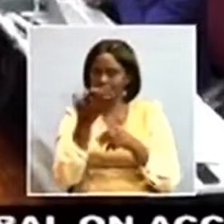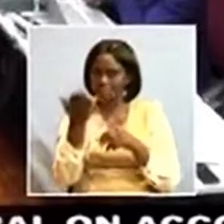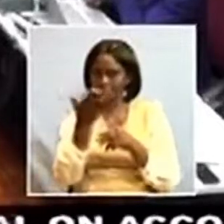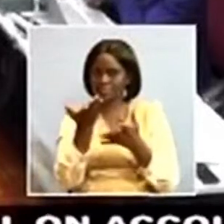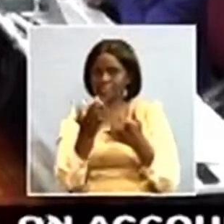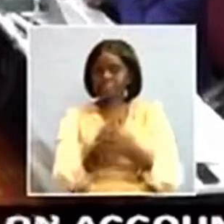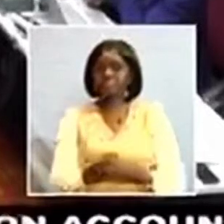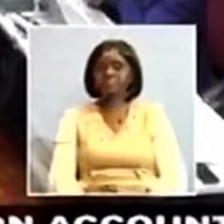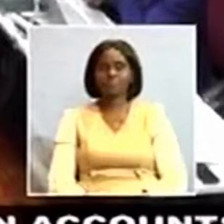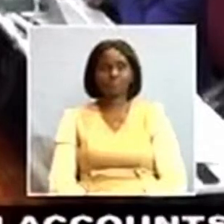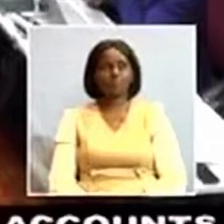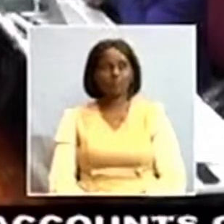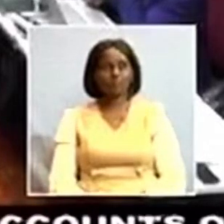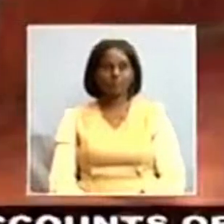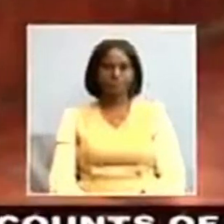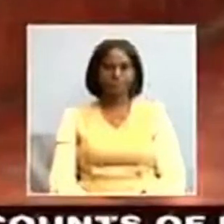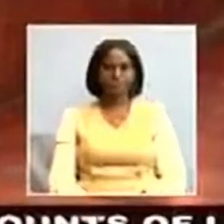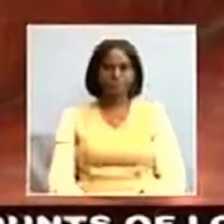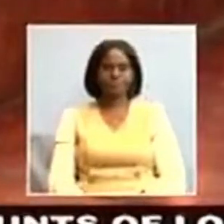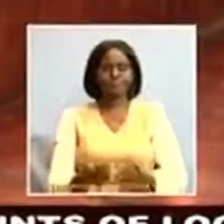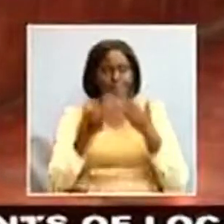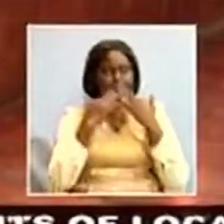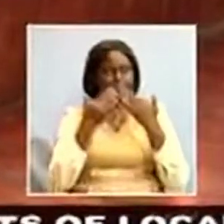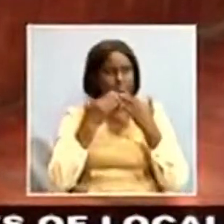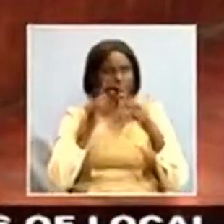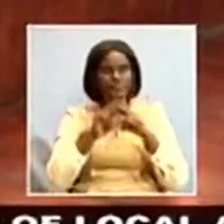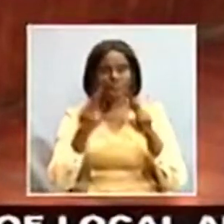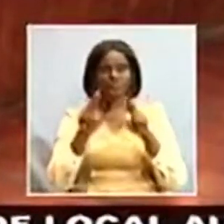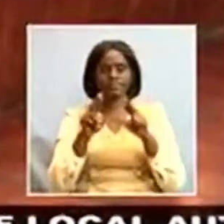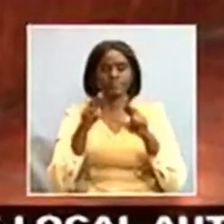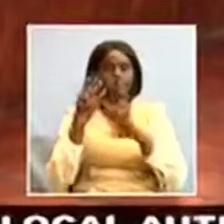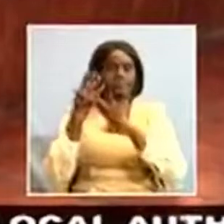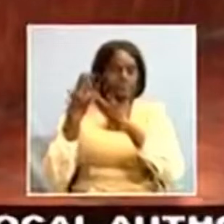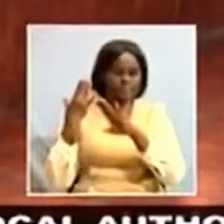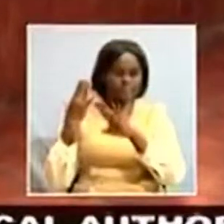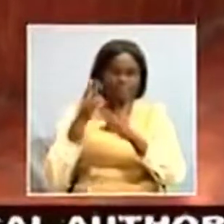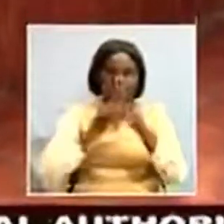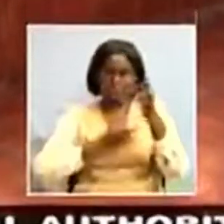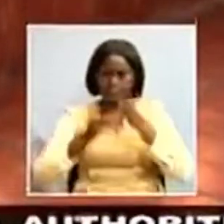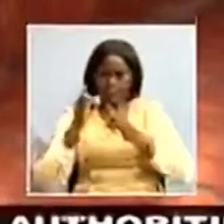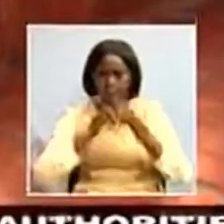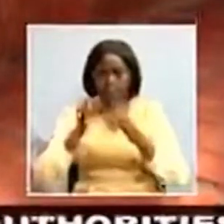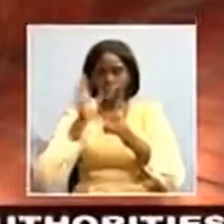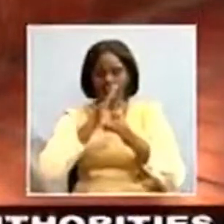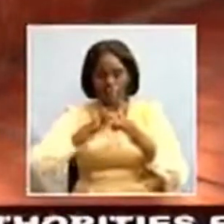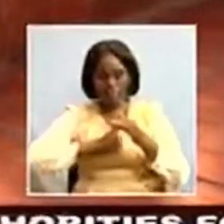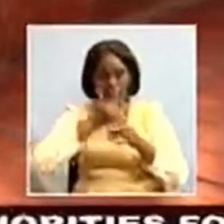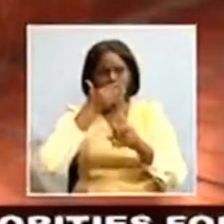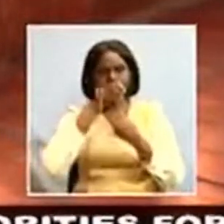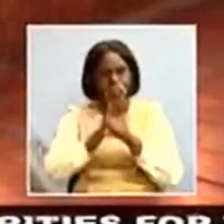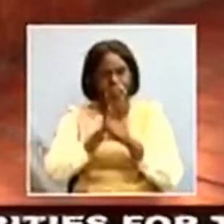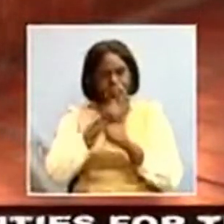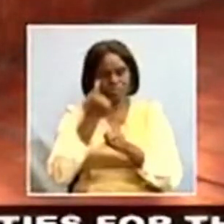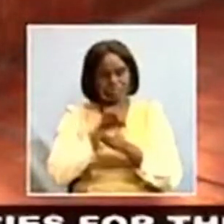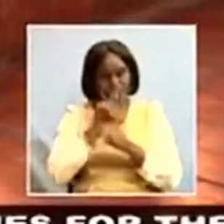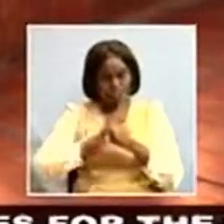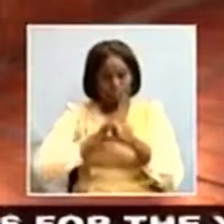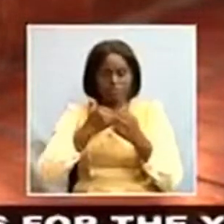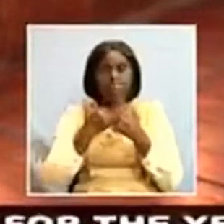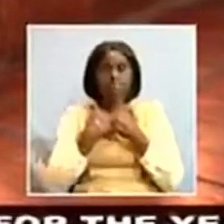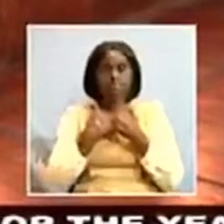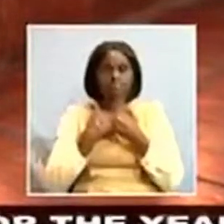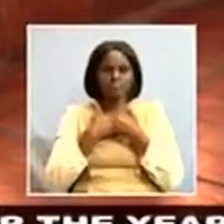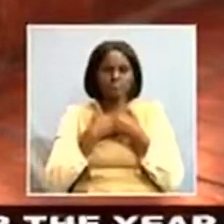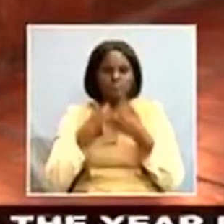go ahead and respond. Thank you, Chair. As earlier explained, we are committed, except that we have